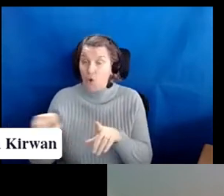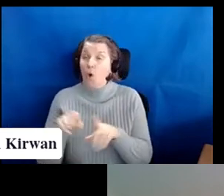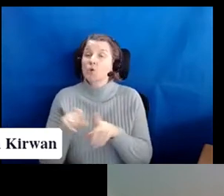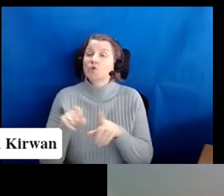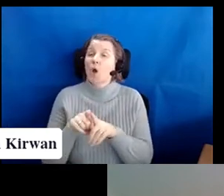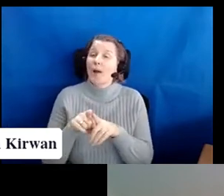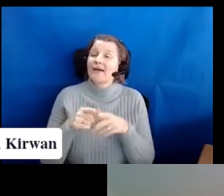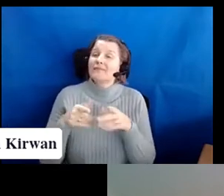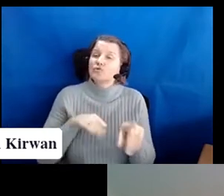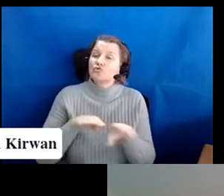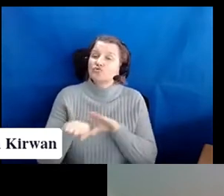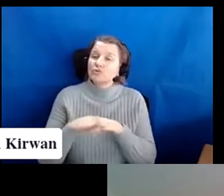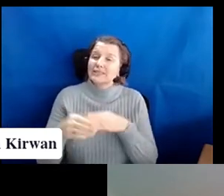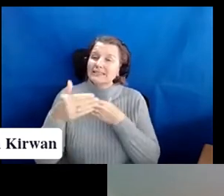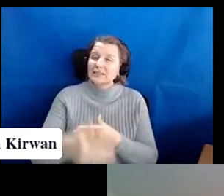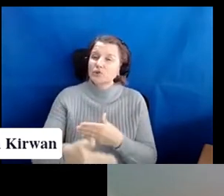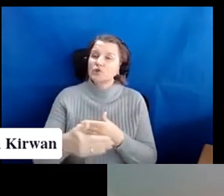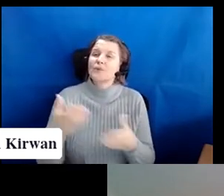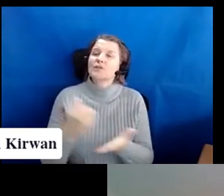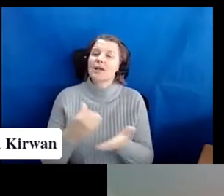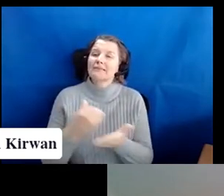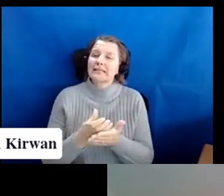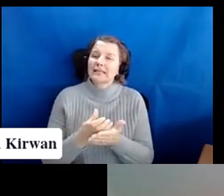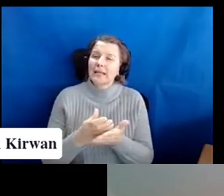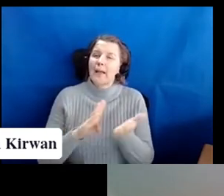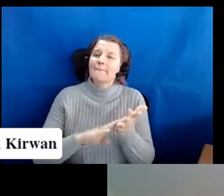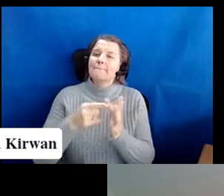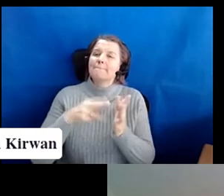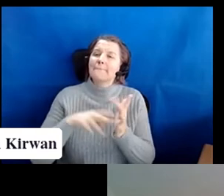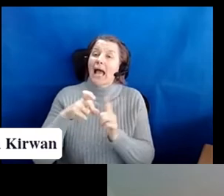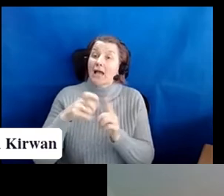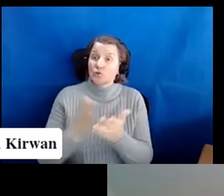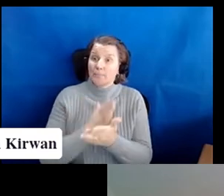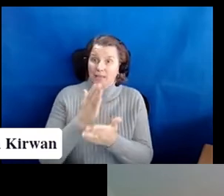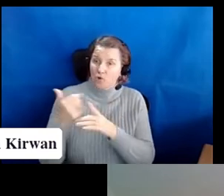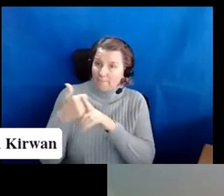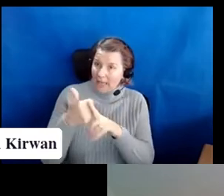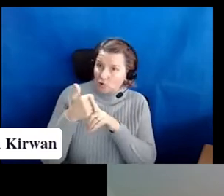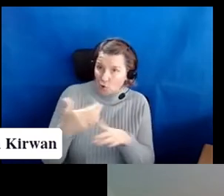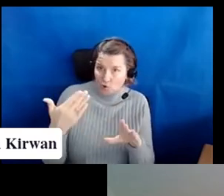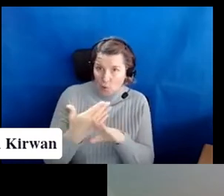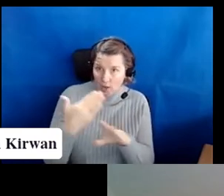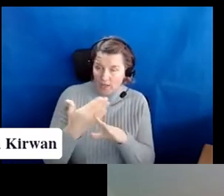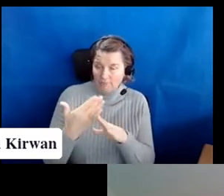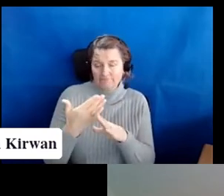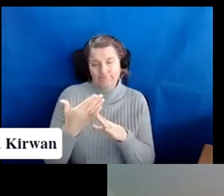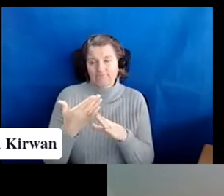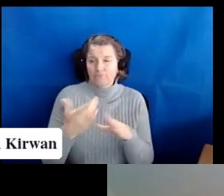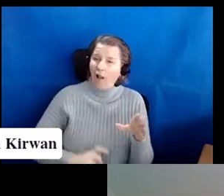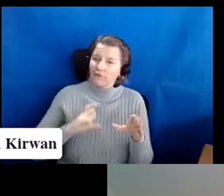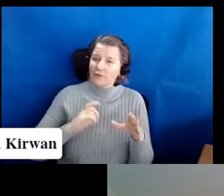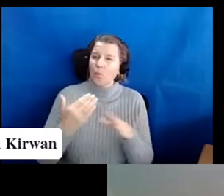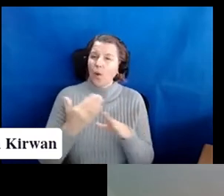Mind to be able to make the mentors feel more confident working with young people in the sector.